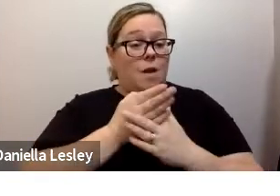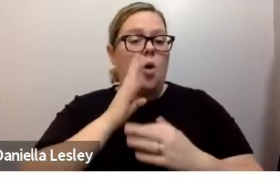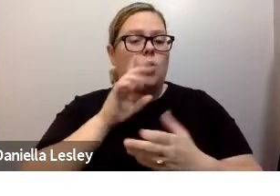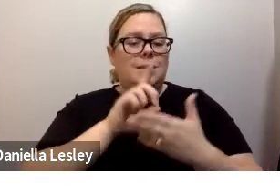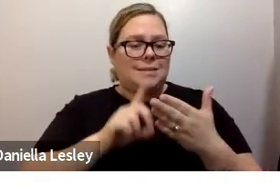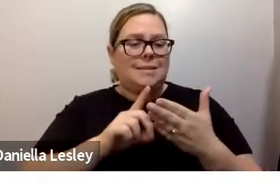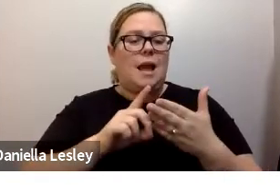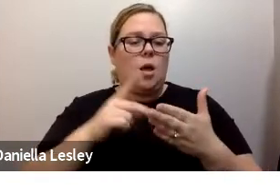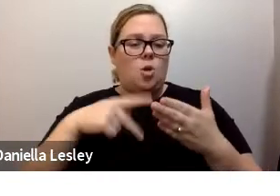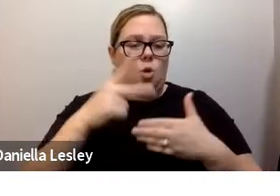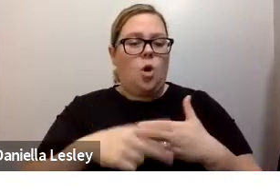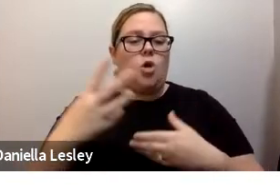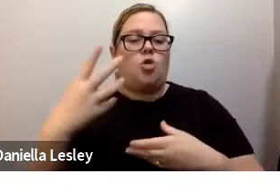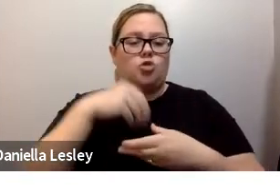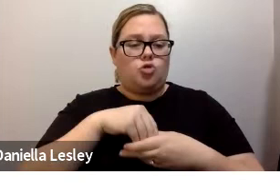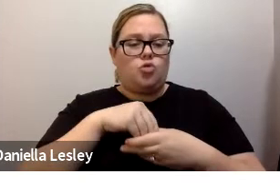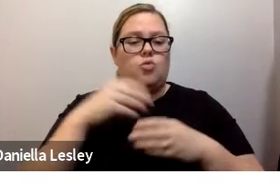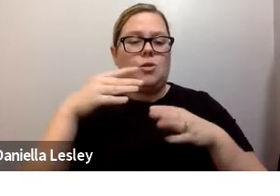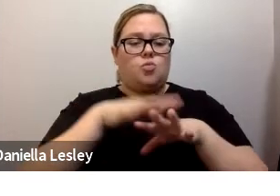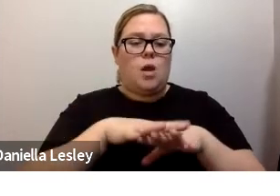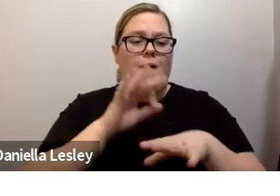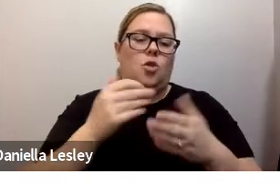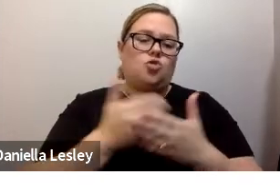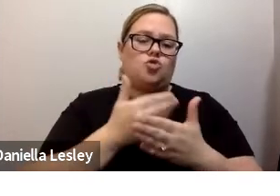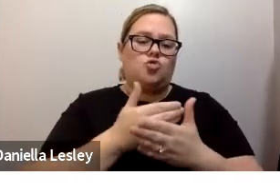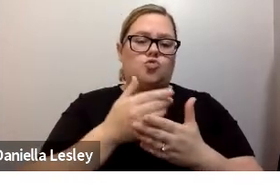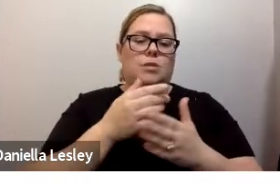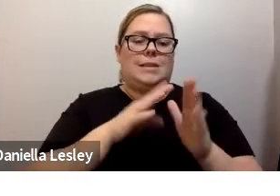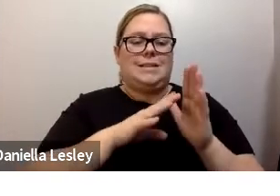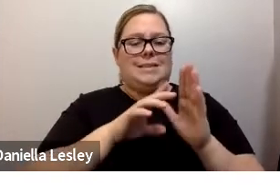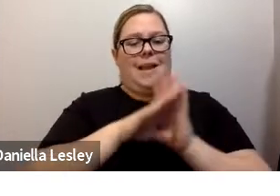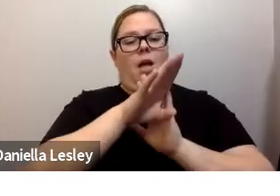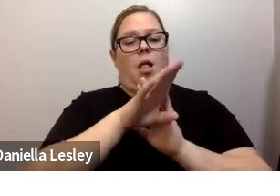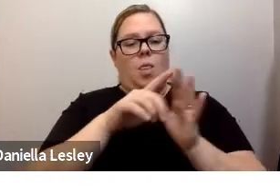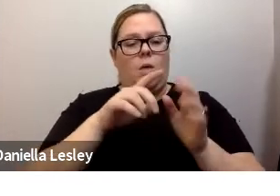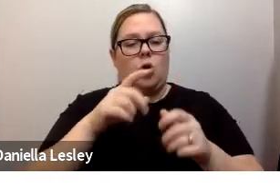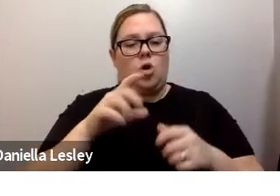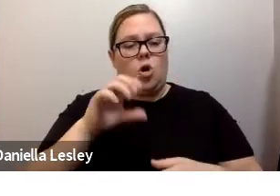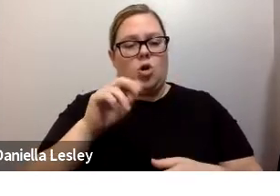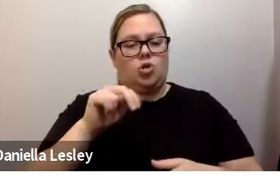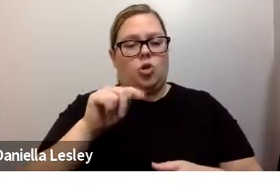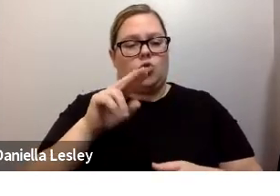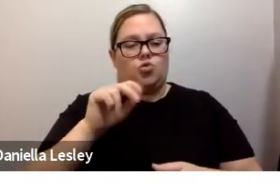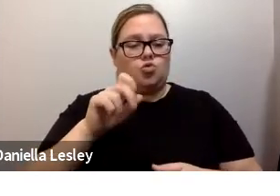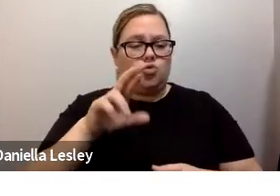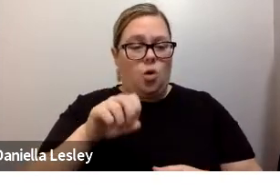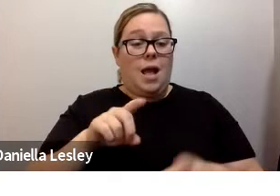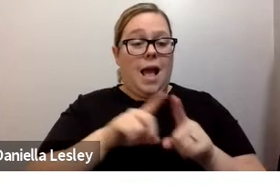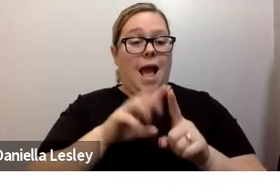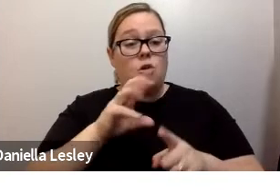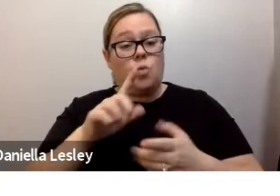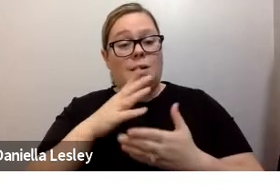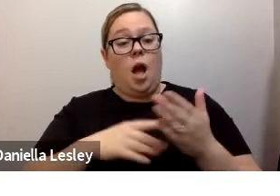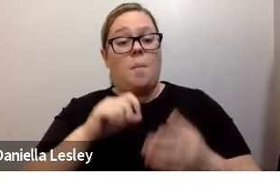that includes an integration of the newly developed controllers, as well as some of